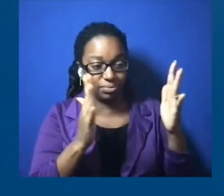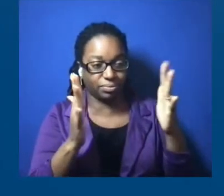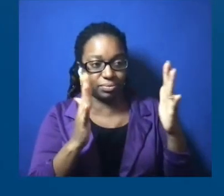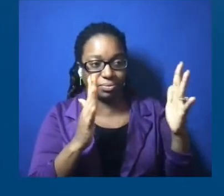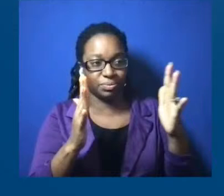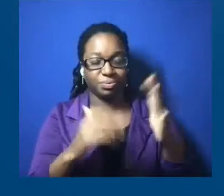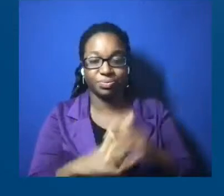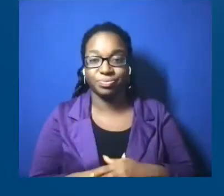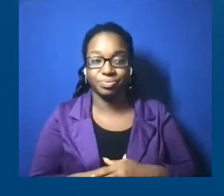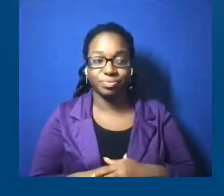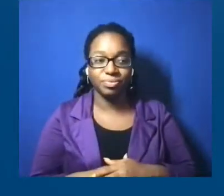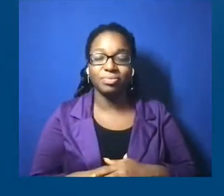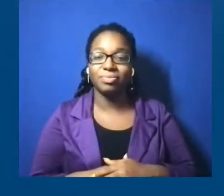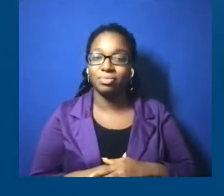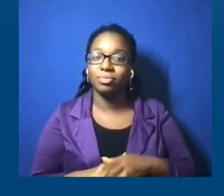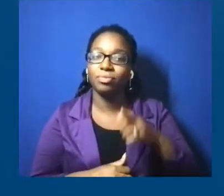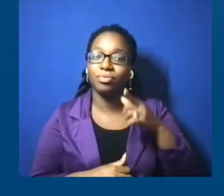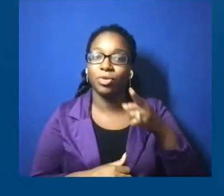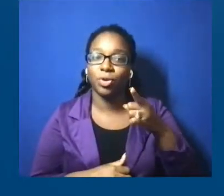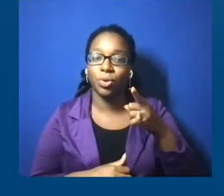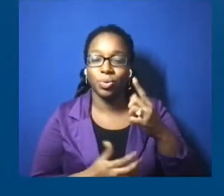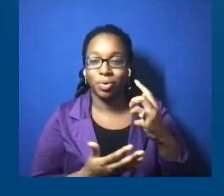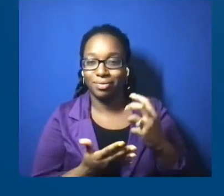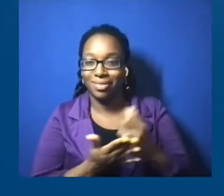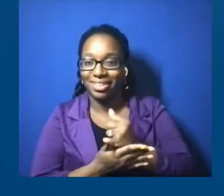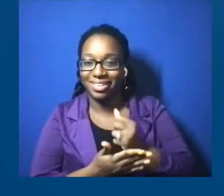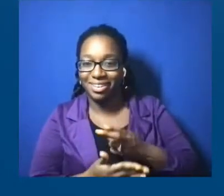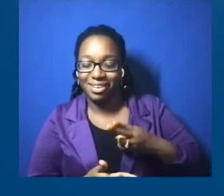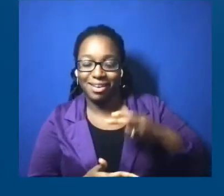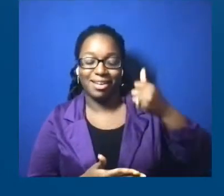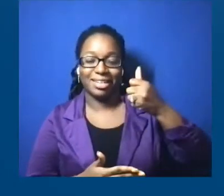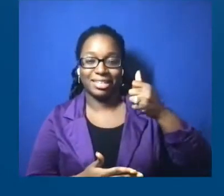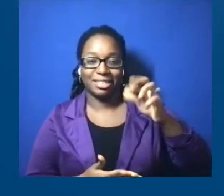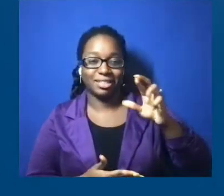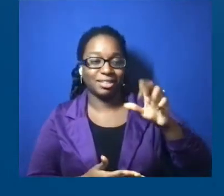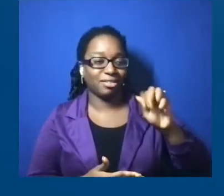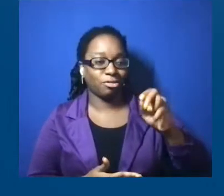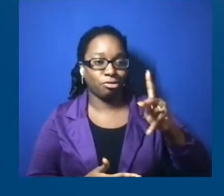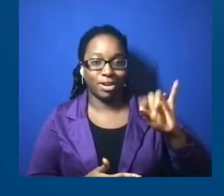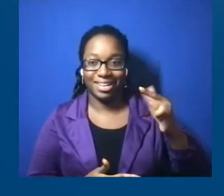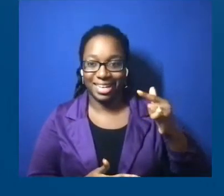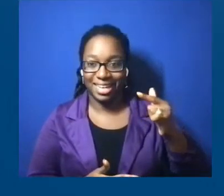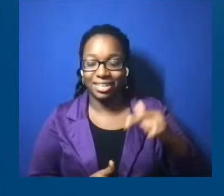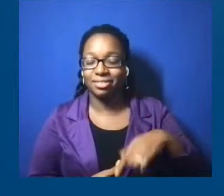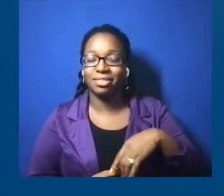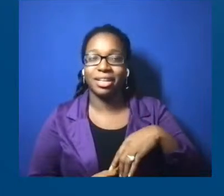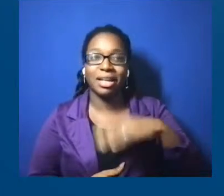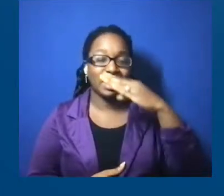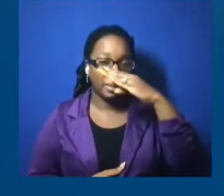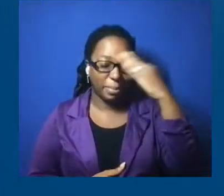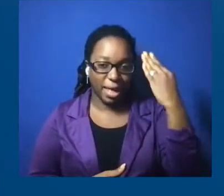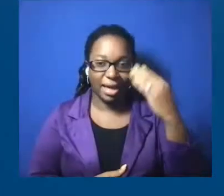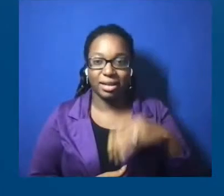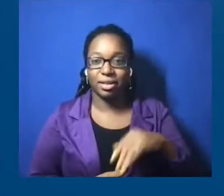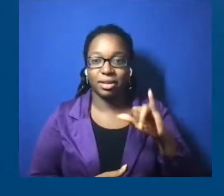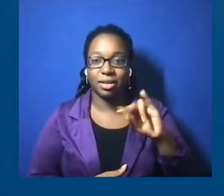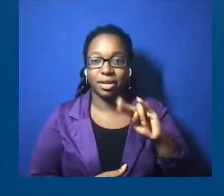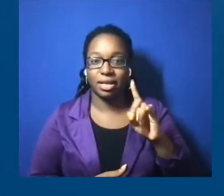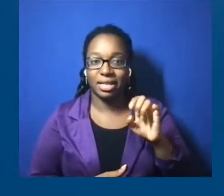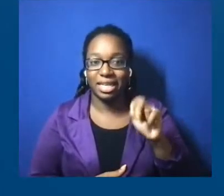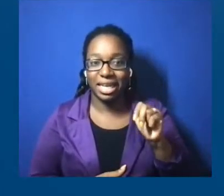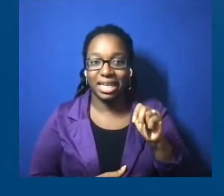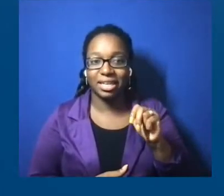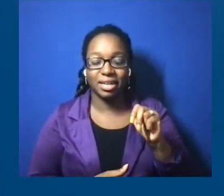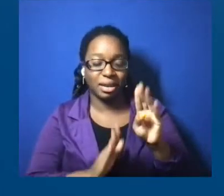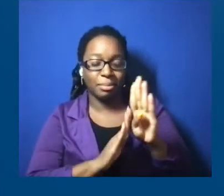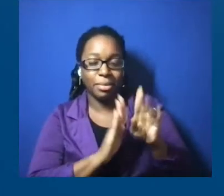And you elected the highest ranking black Indian with Indian background woman